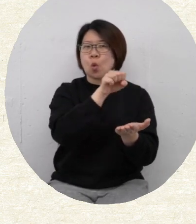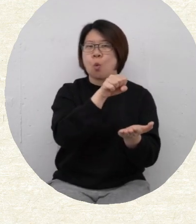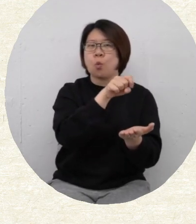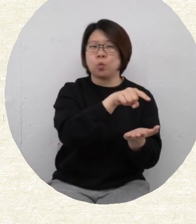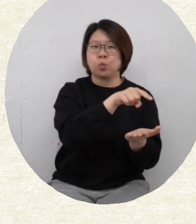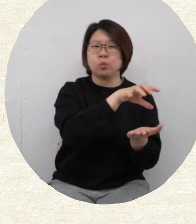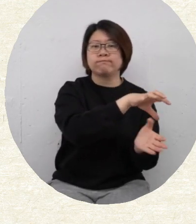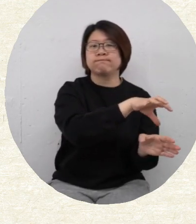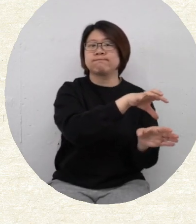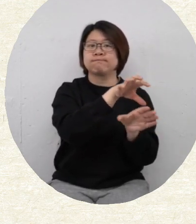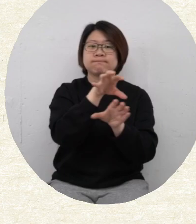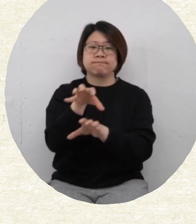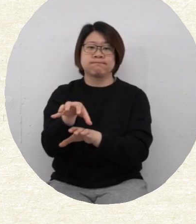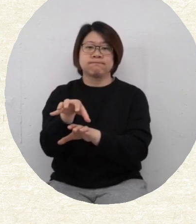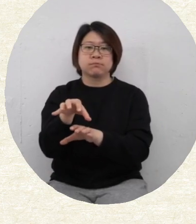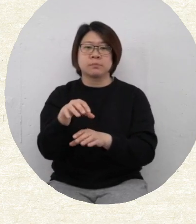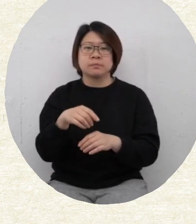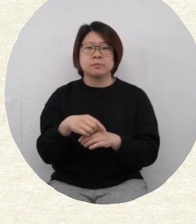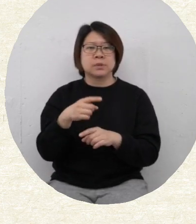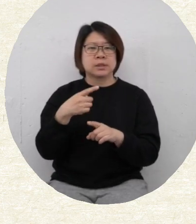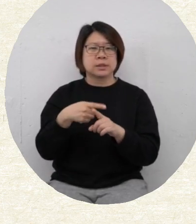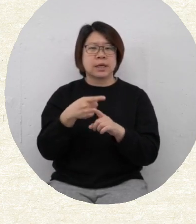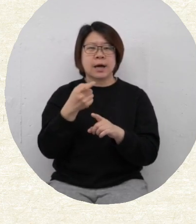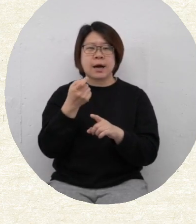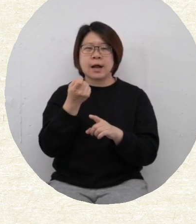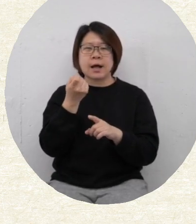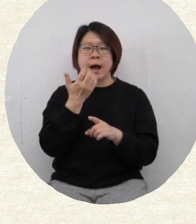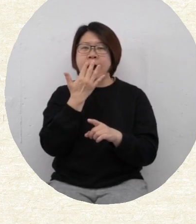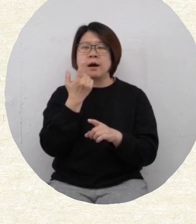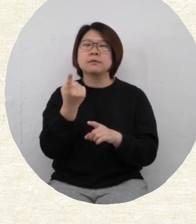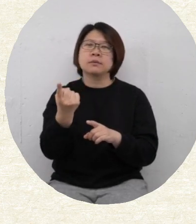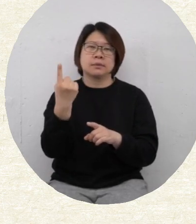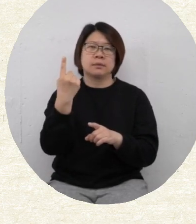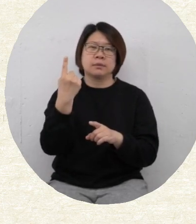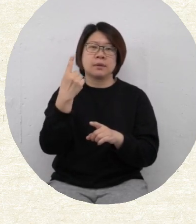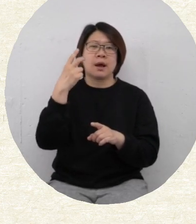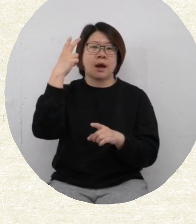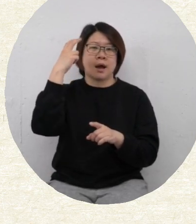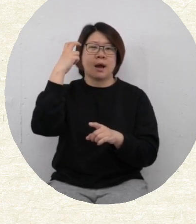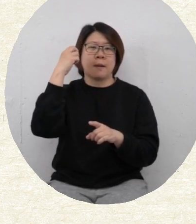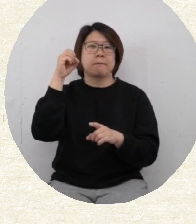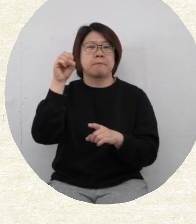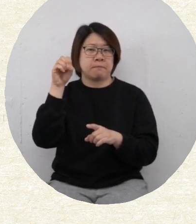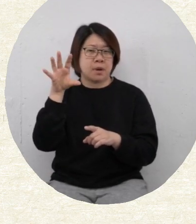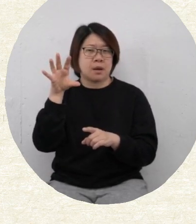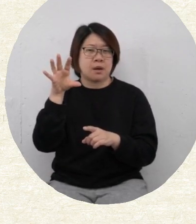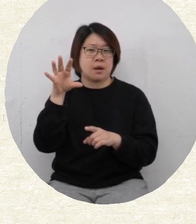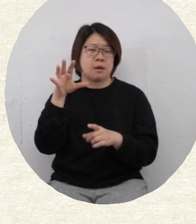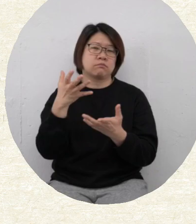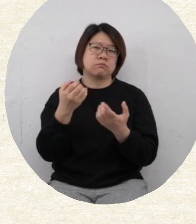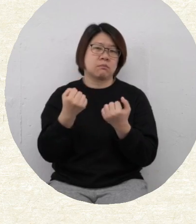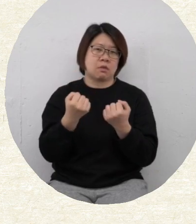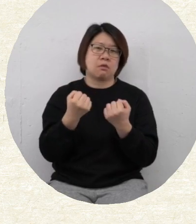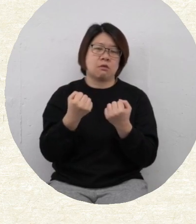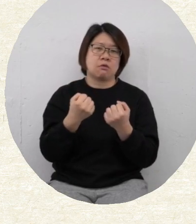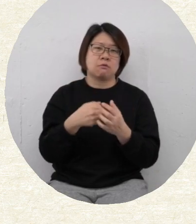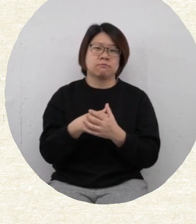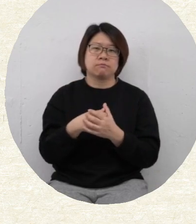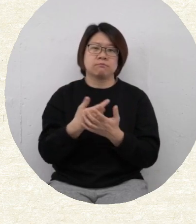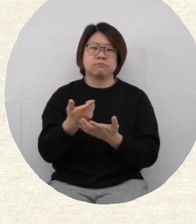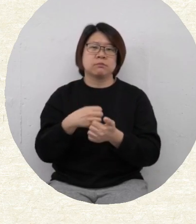started to explore because I was directly referencing traditional woodblock printed books for